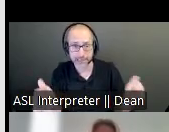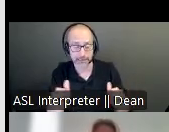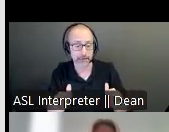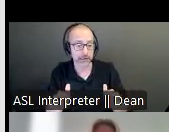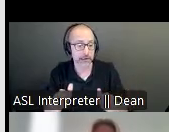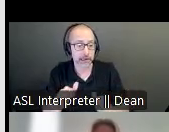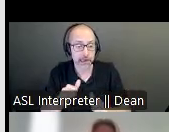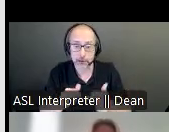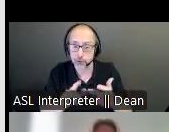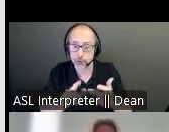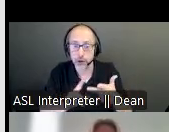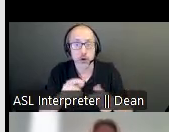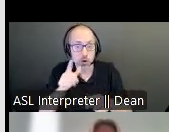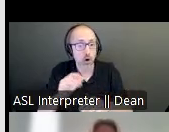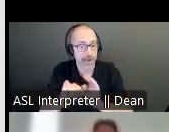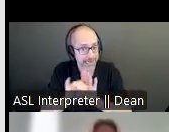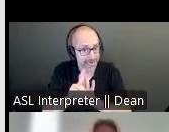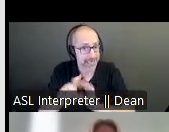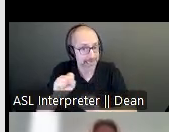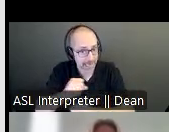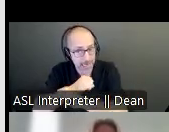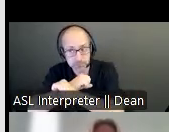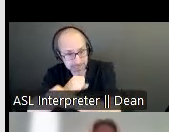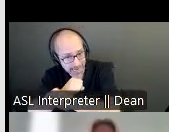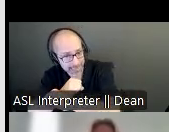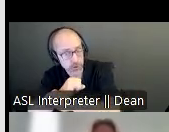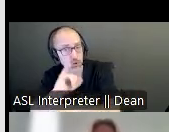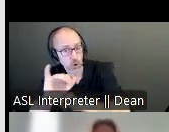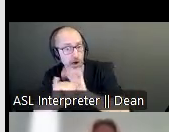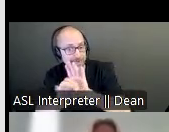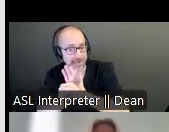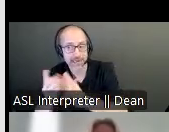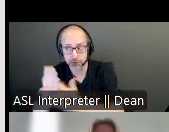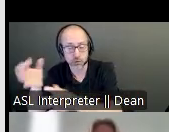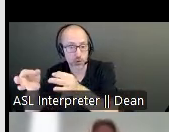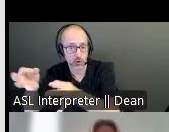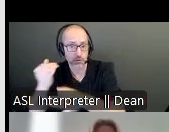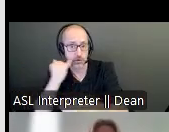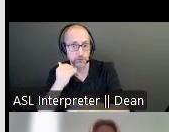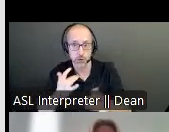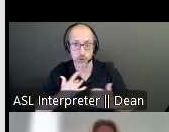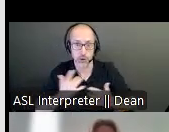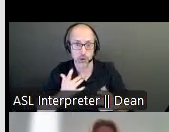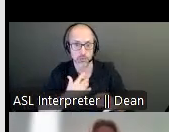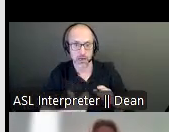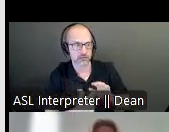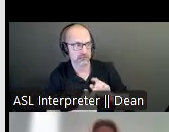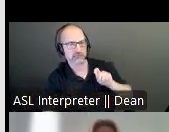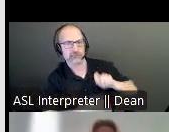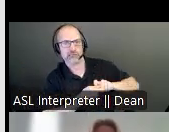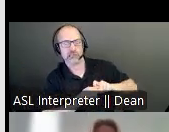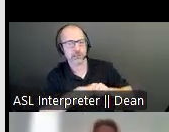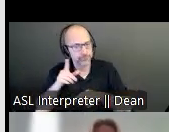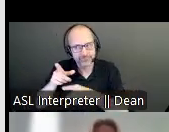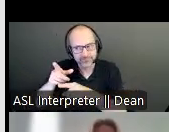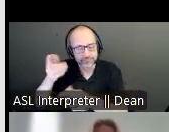your identity can be protected through measures that the courts can take. So if you're worried about backlash, then there are measures to protect your identity.